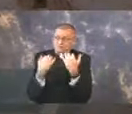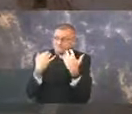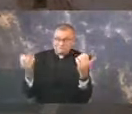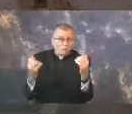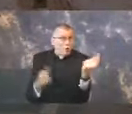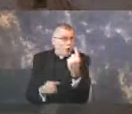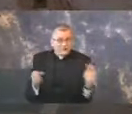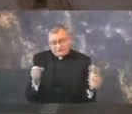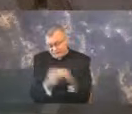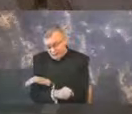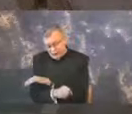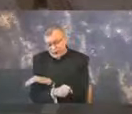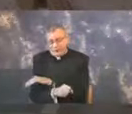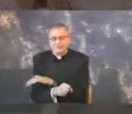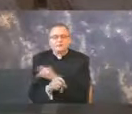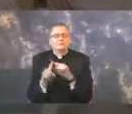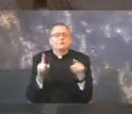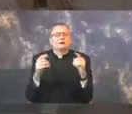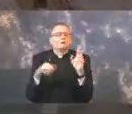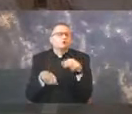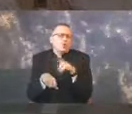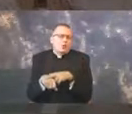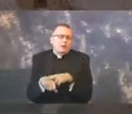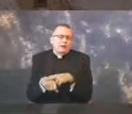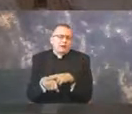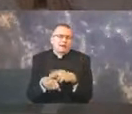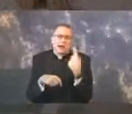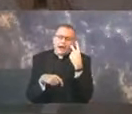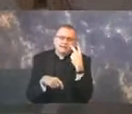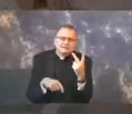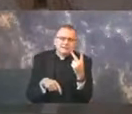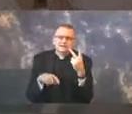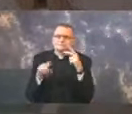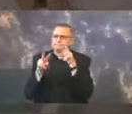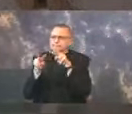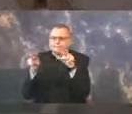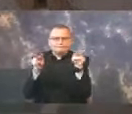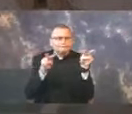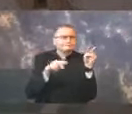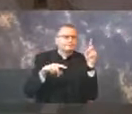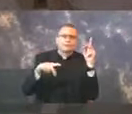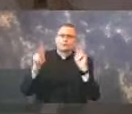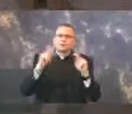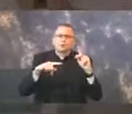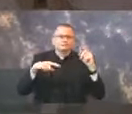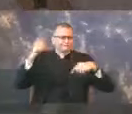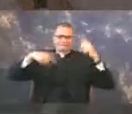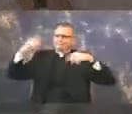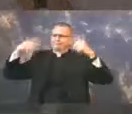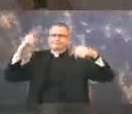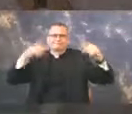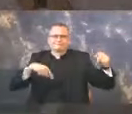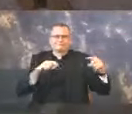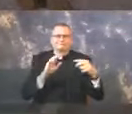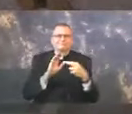year. And I'm usually looking out on a large representation of the faithful at this